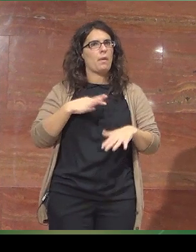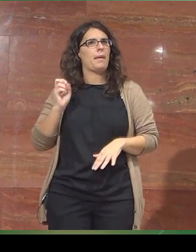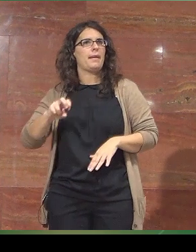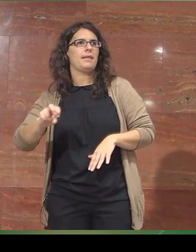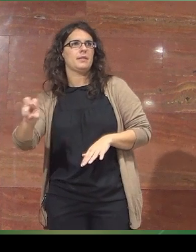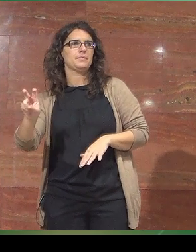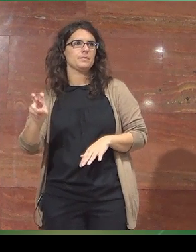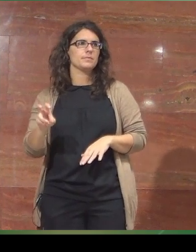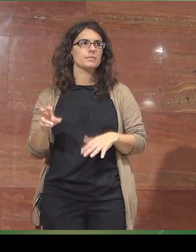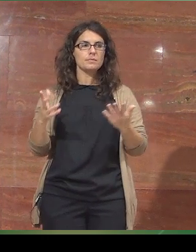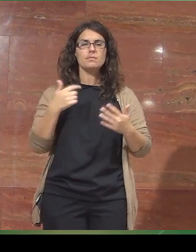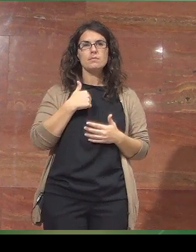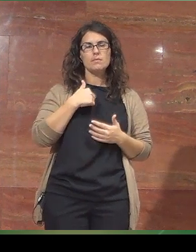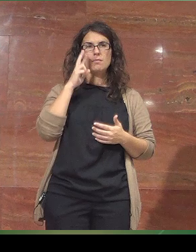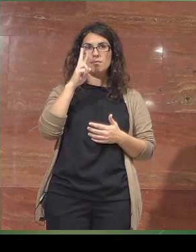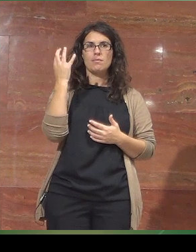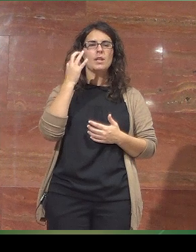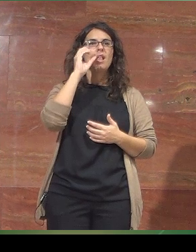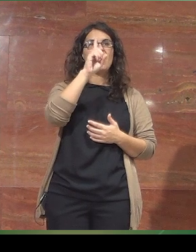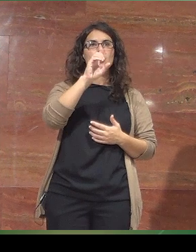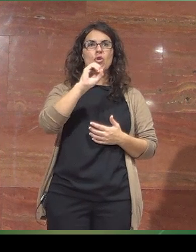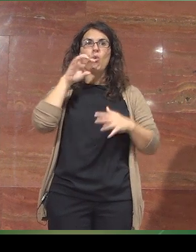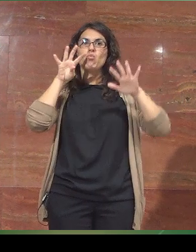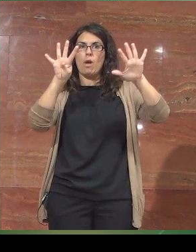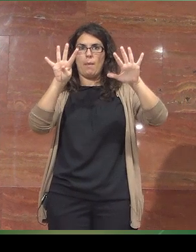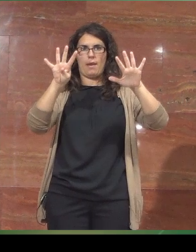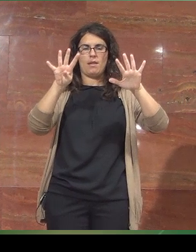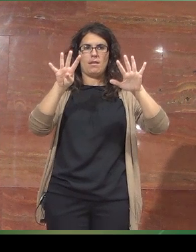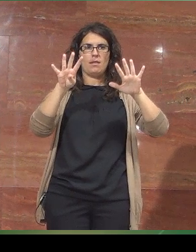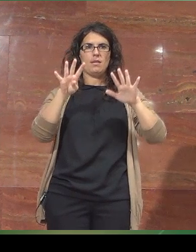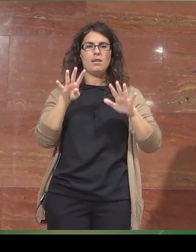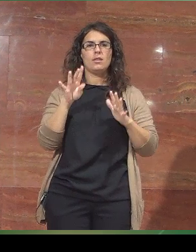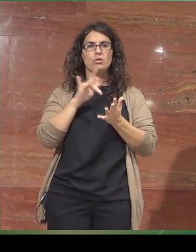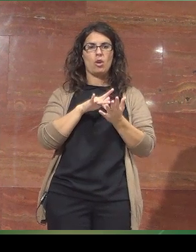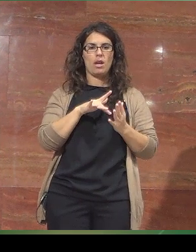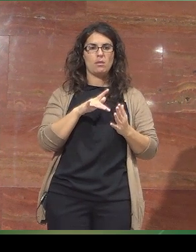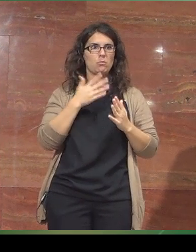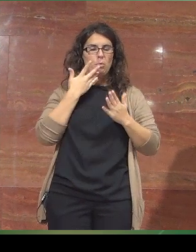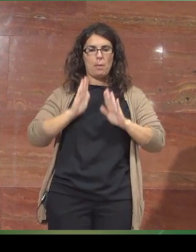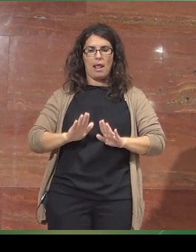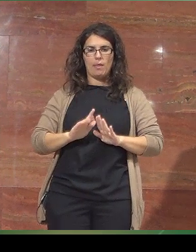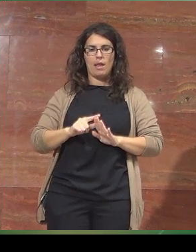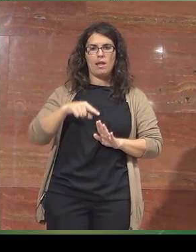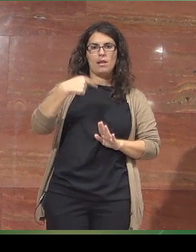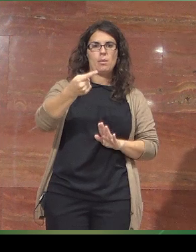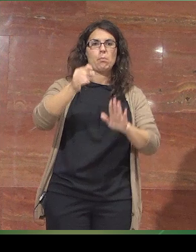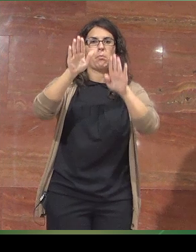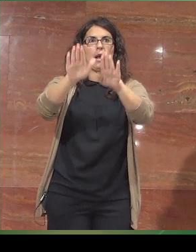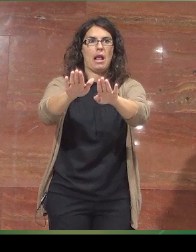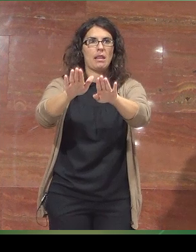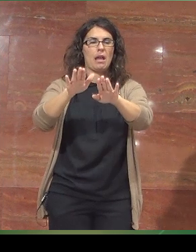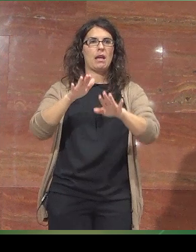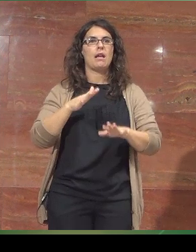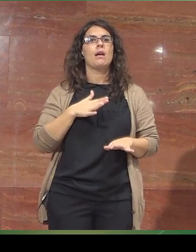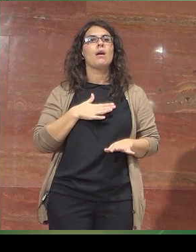adjacent stations that were being made by underground when they could have been made, when they were quicker to